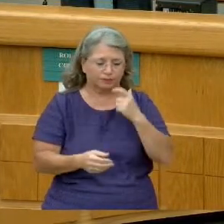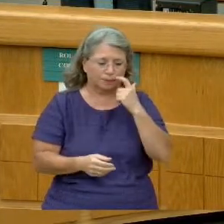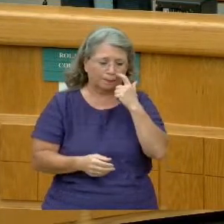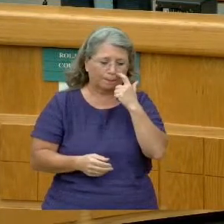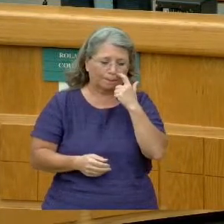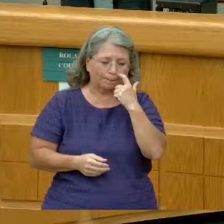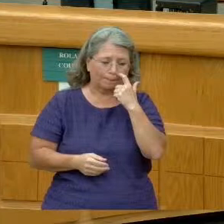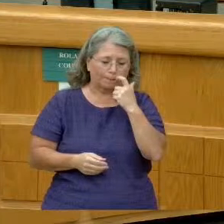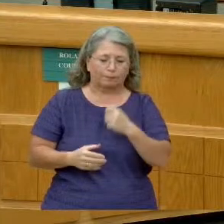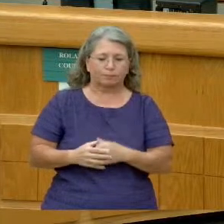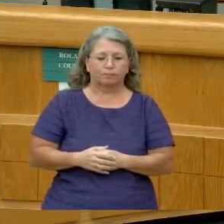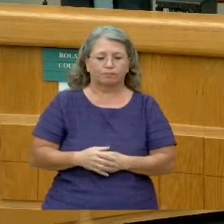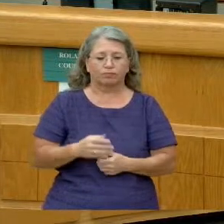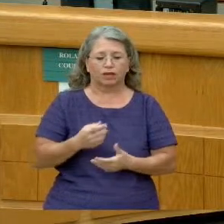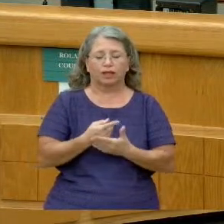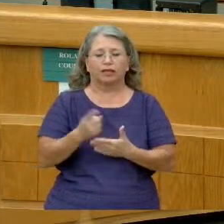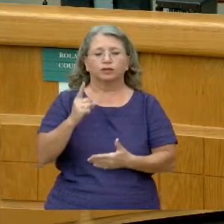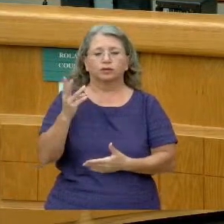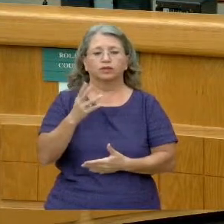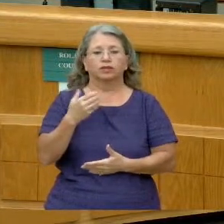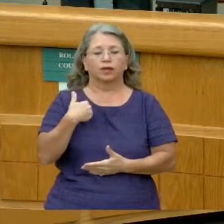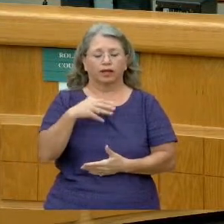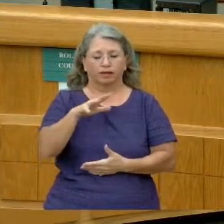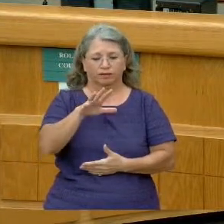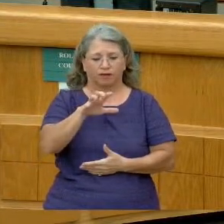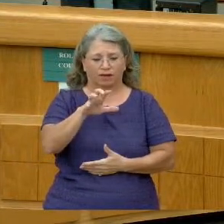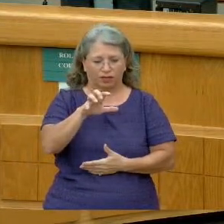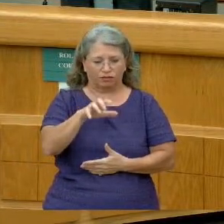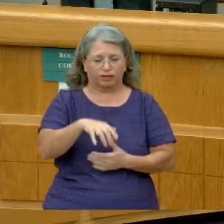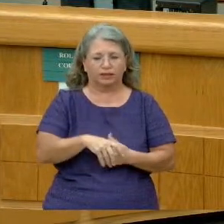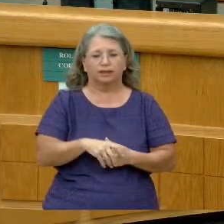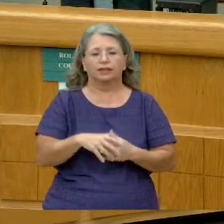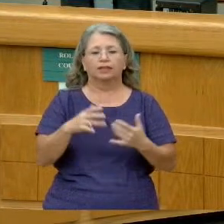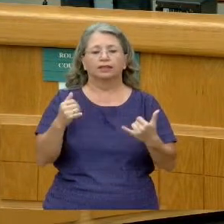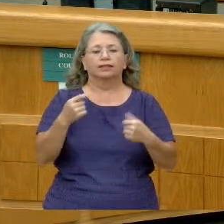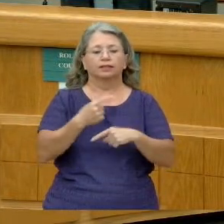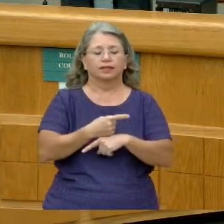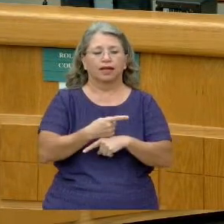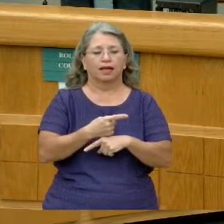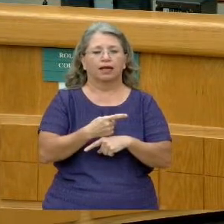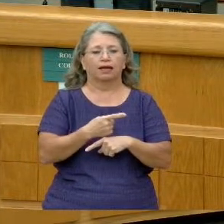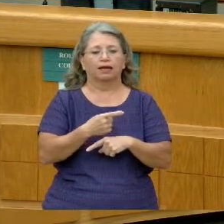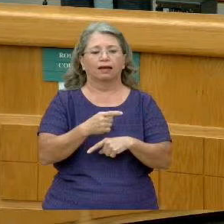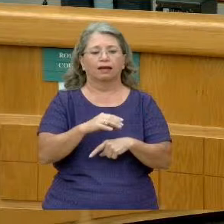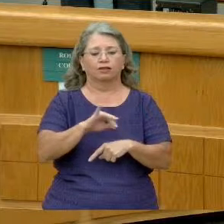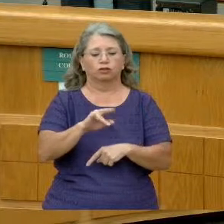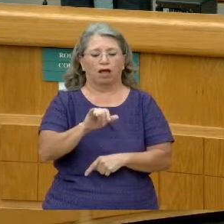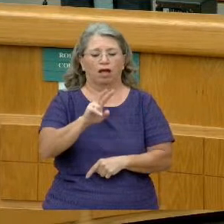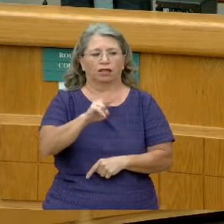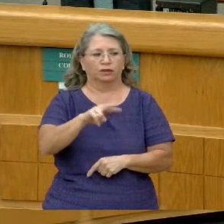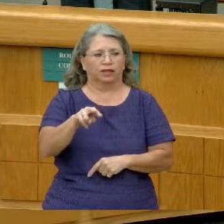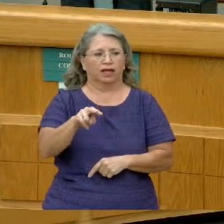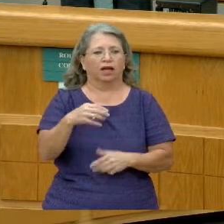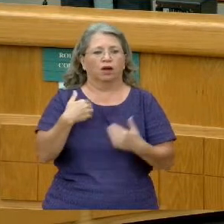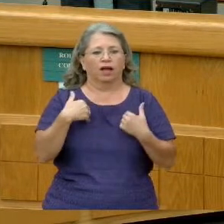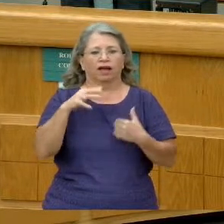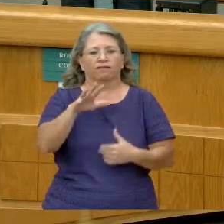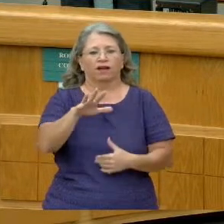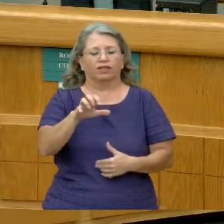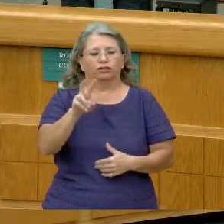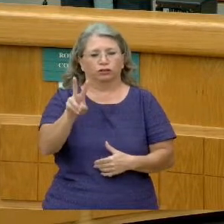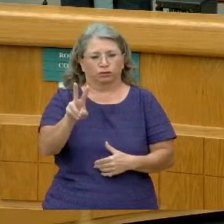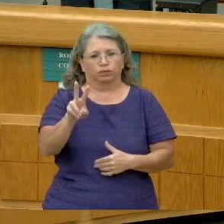Wednesday on the 15th, we had 500 cases. Today, Wednesday on the 22nd of July,